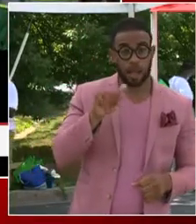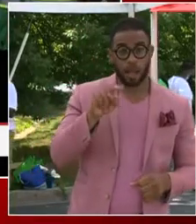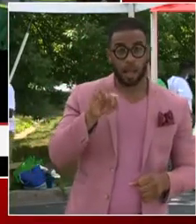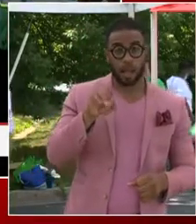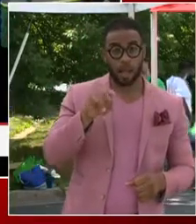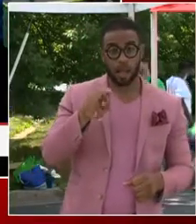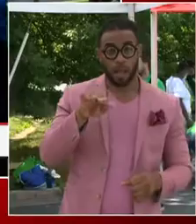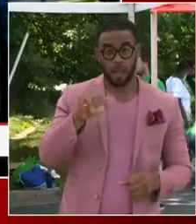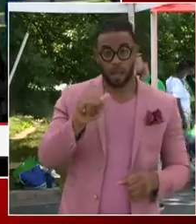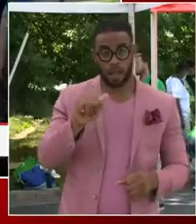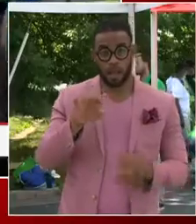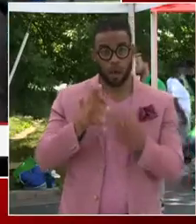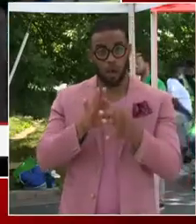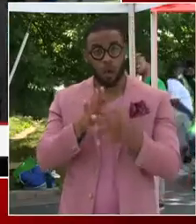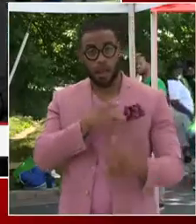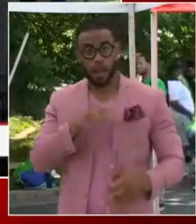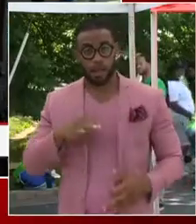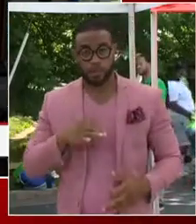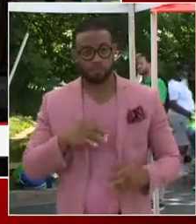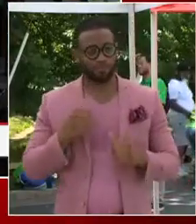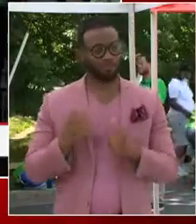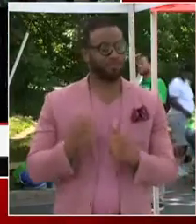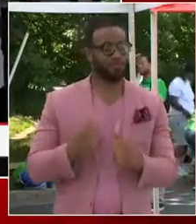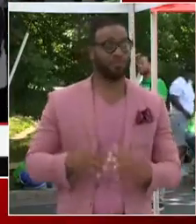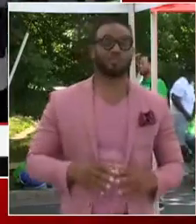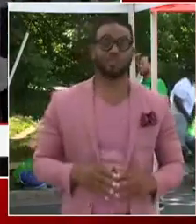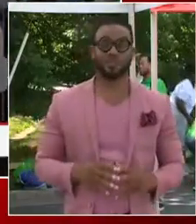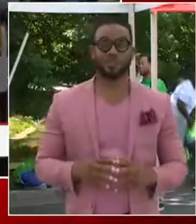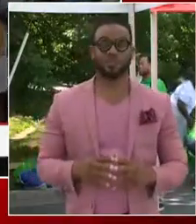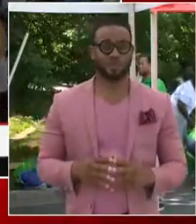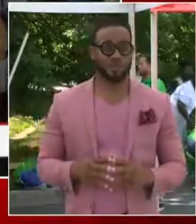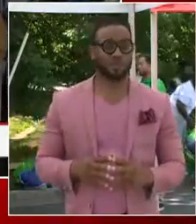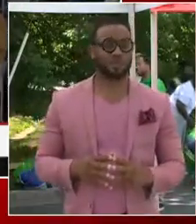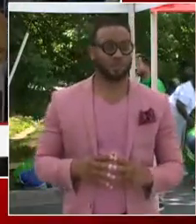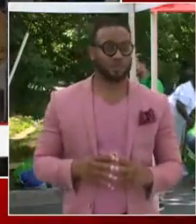Anacostia Coordinating Council. Give them a big round of